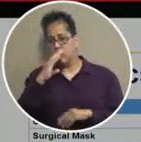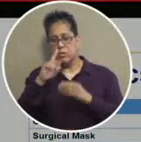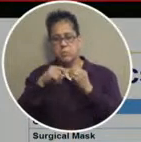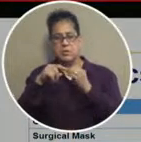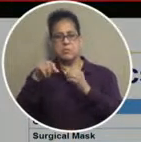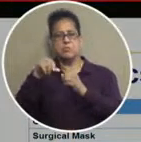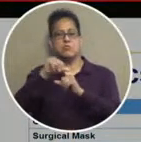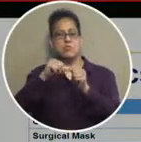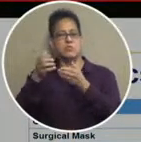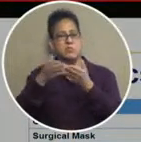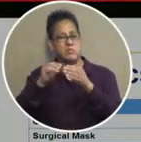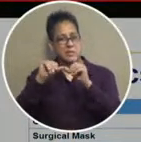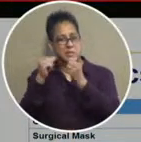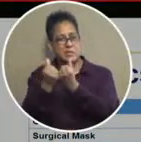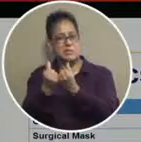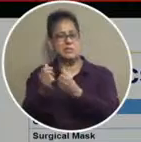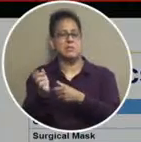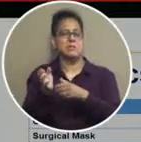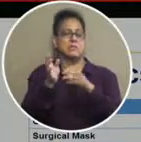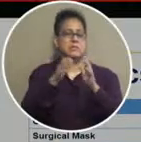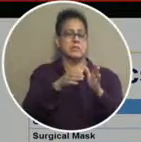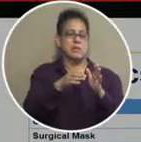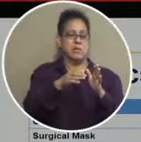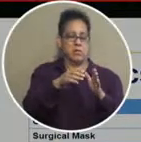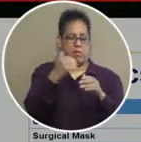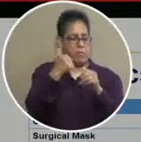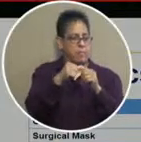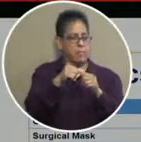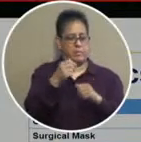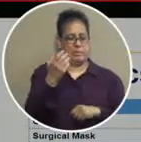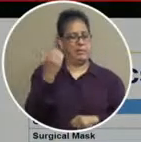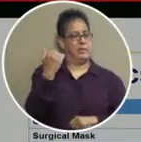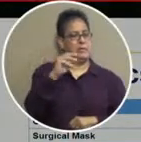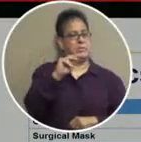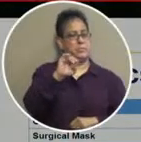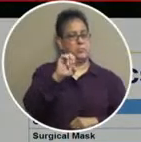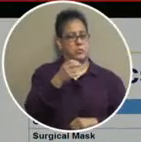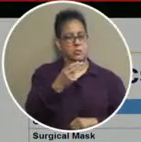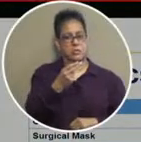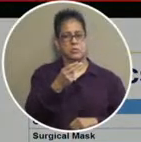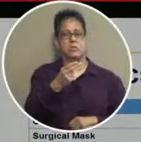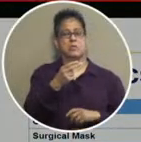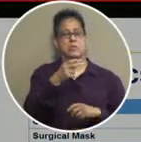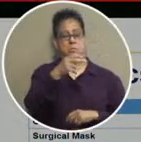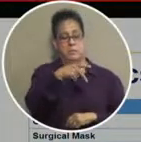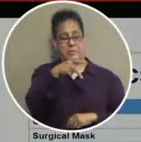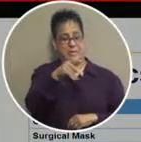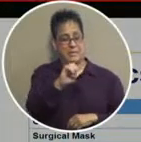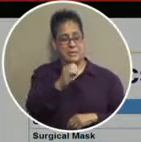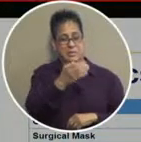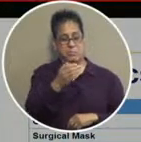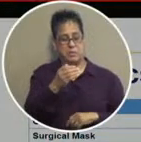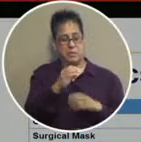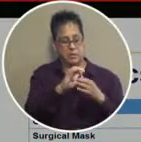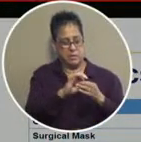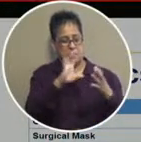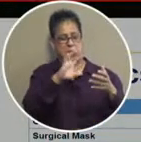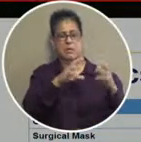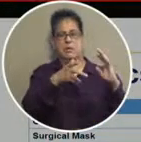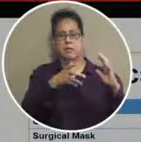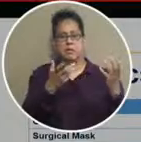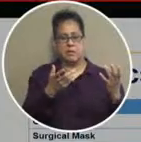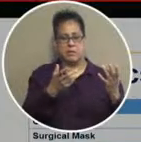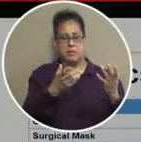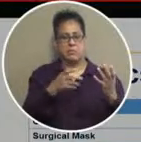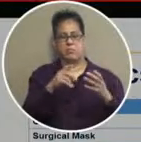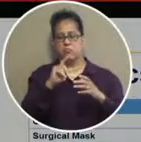service agencies. You may recall back in March, there was a severe disruption of our PPE supply chain. There was